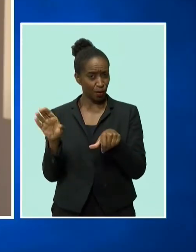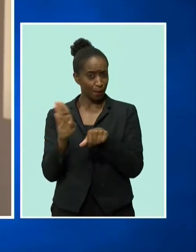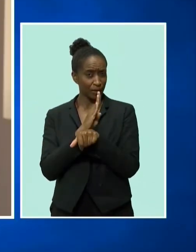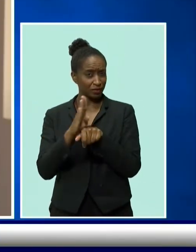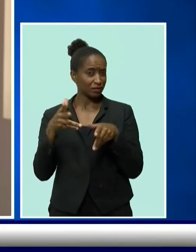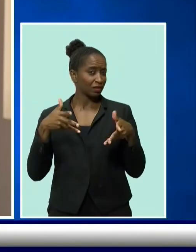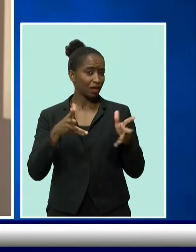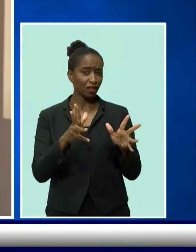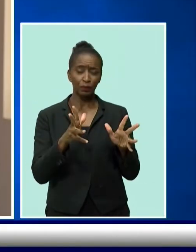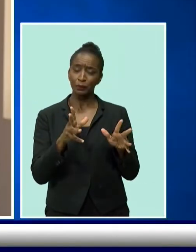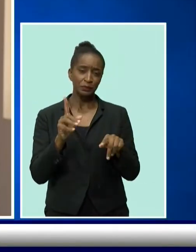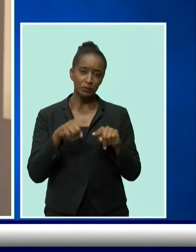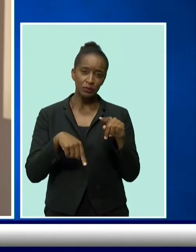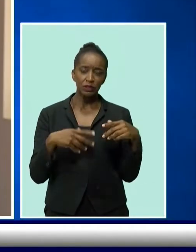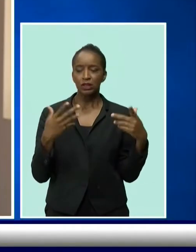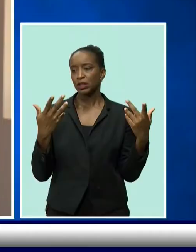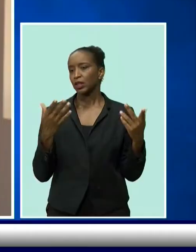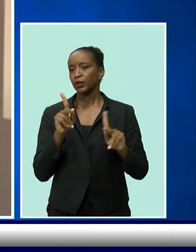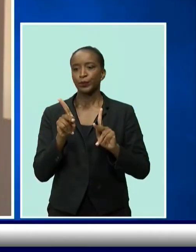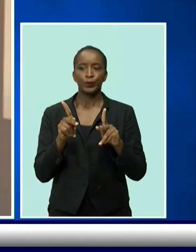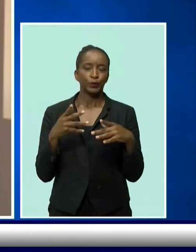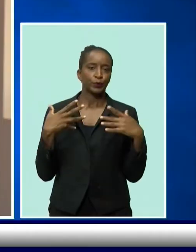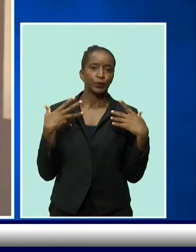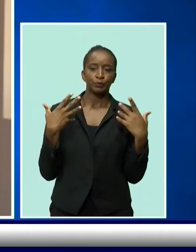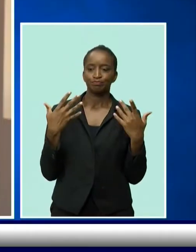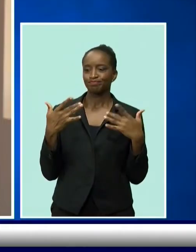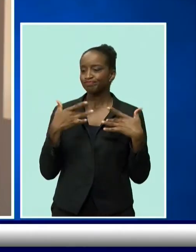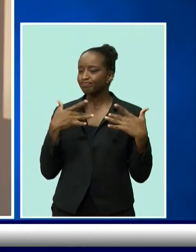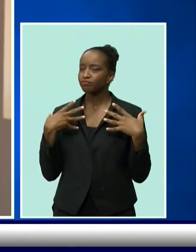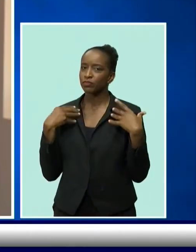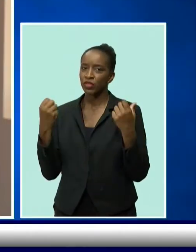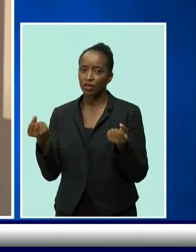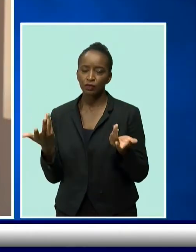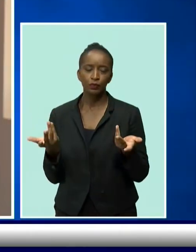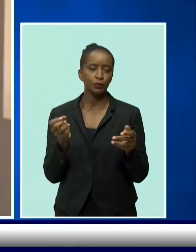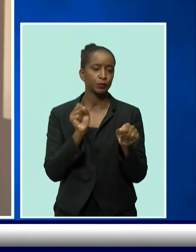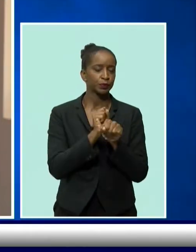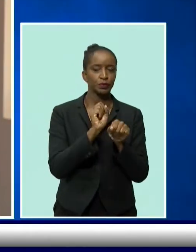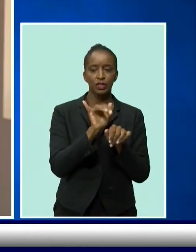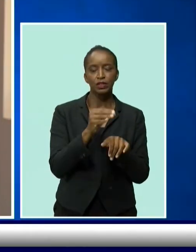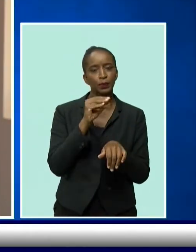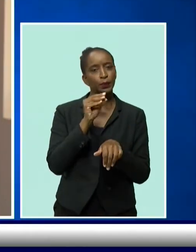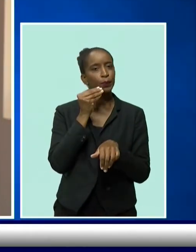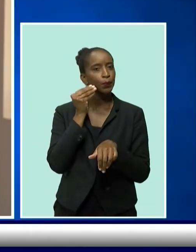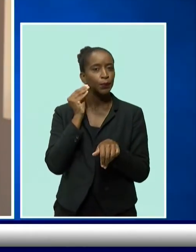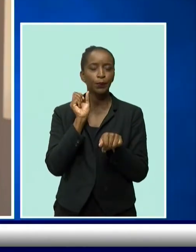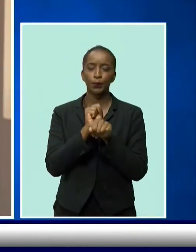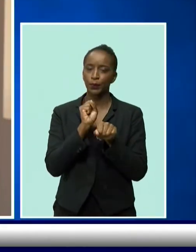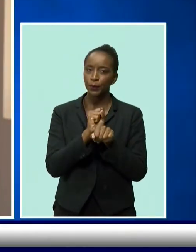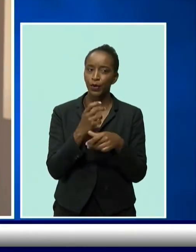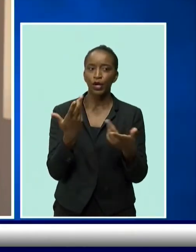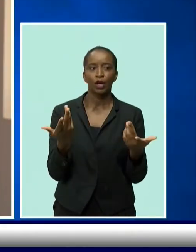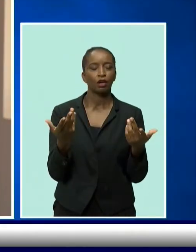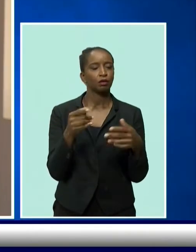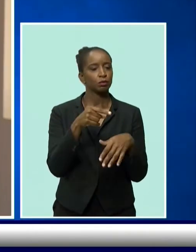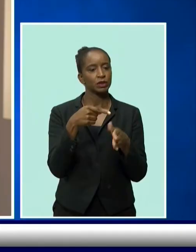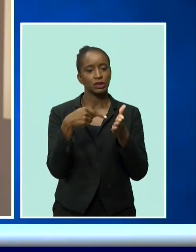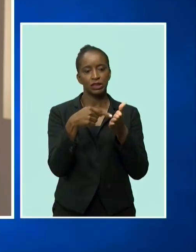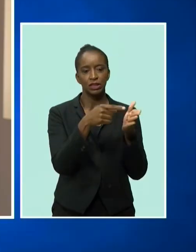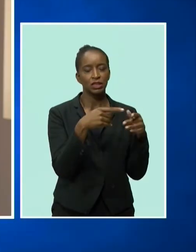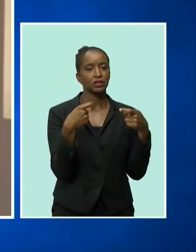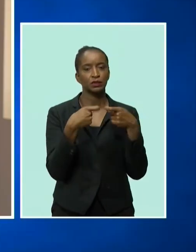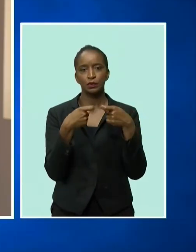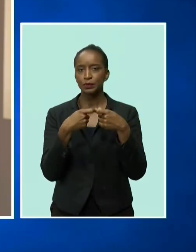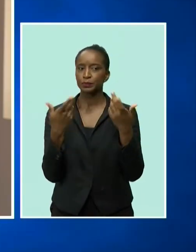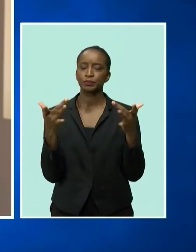safety concerns, working from home, cost of electricity, cost of internet, etc.,